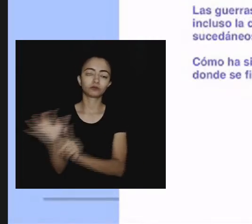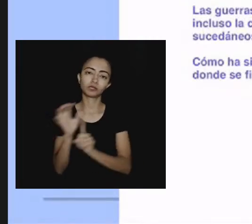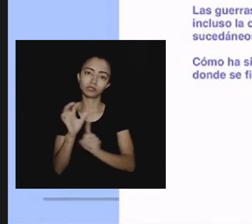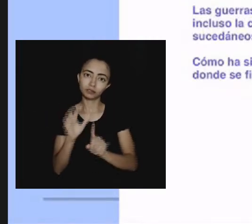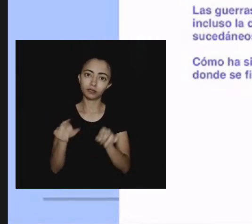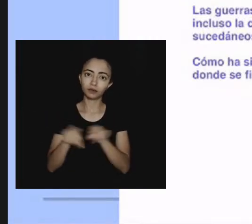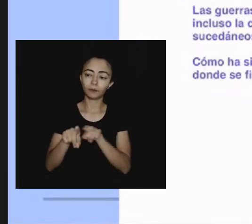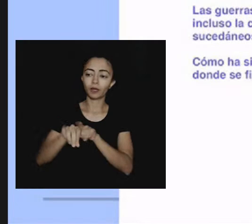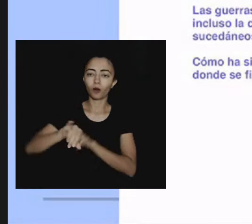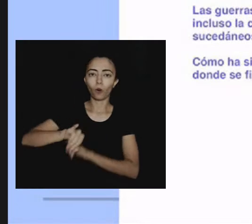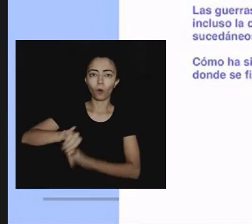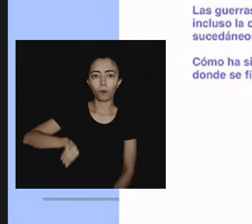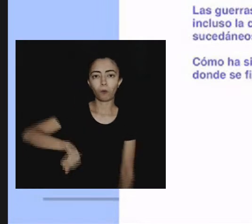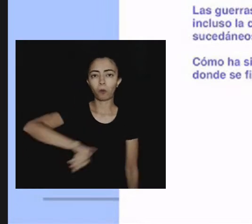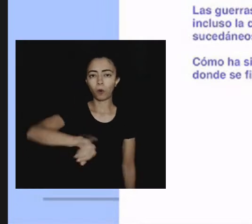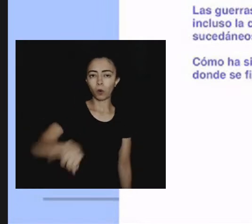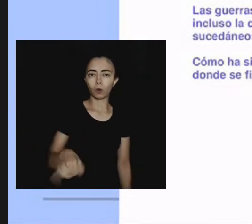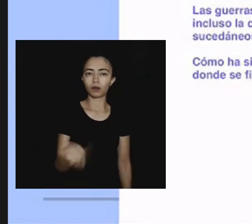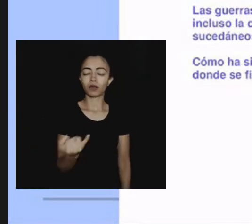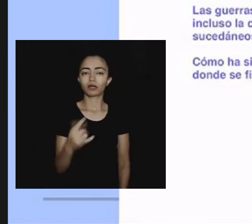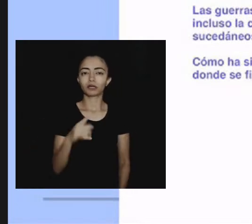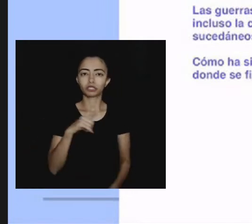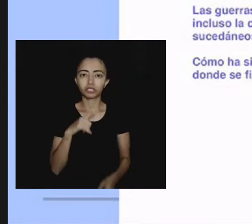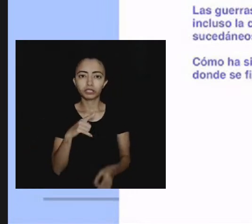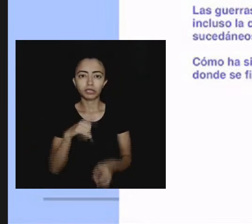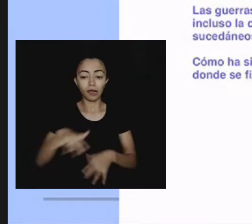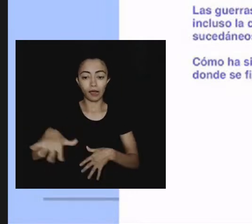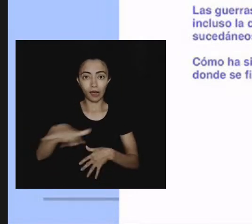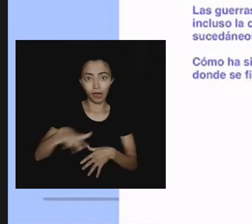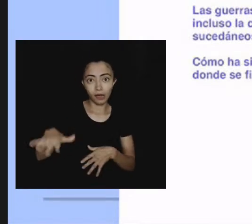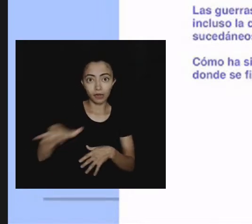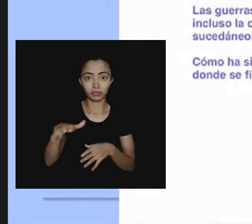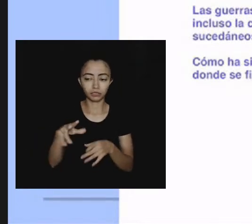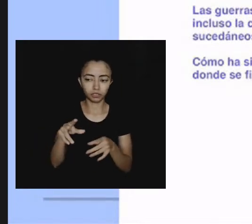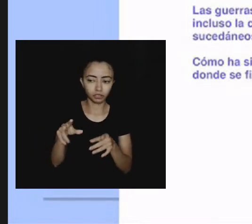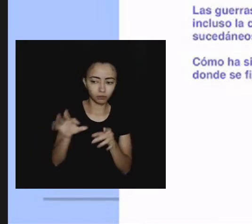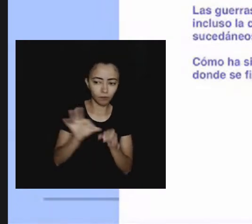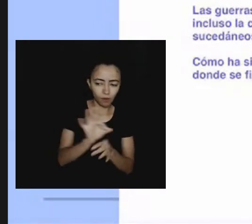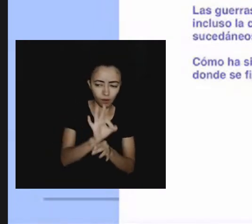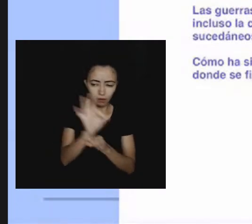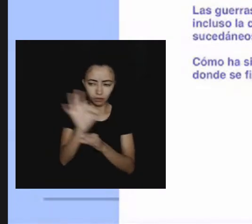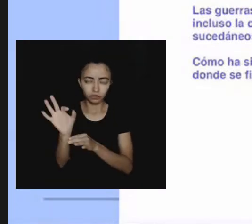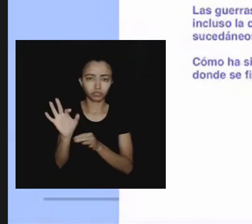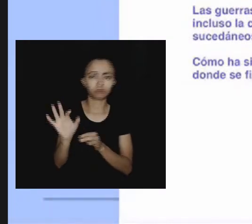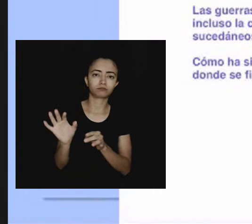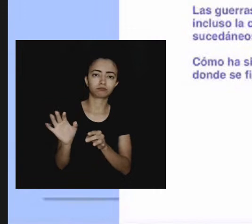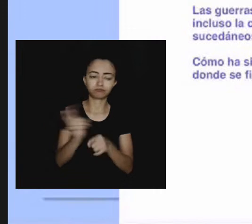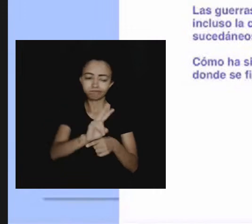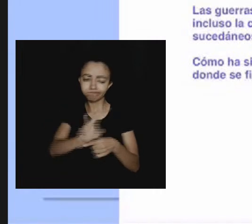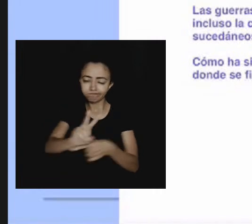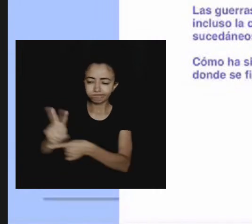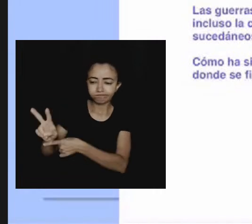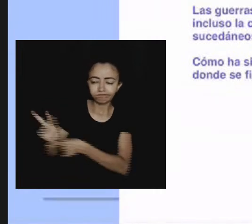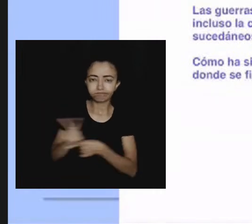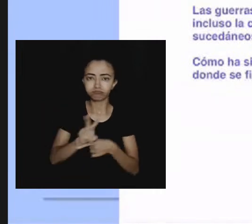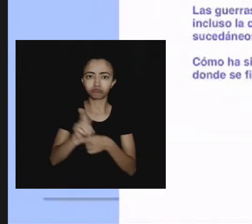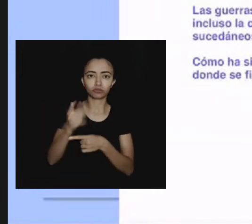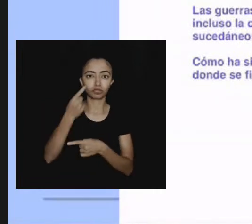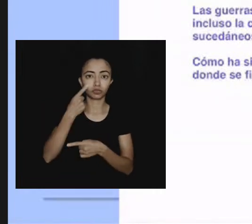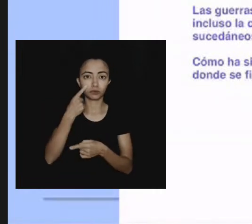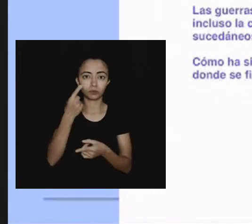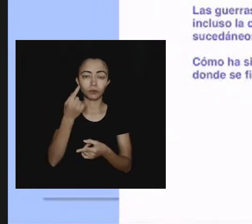other places. They had the same opportunity in other sessions of monitoring that noticed armed